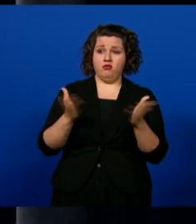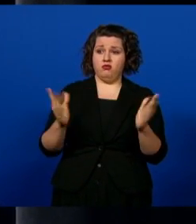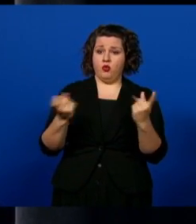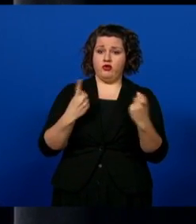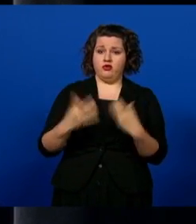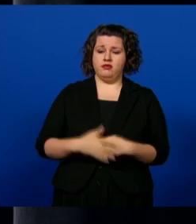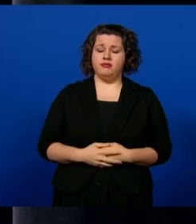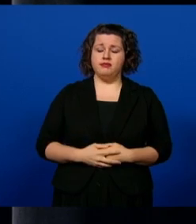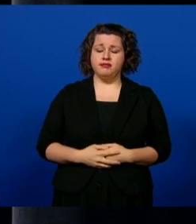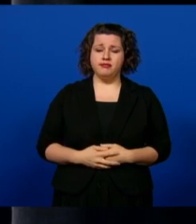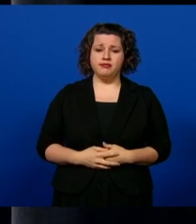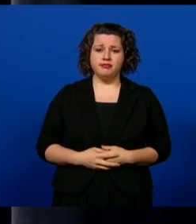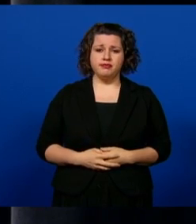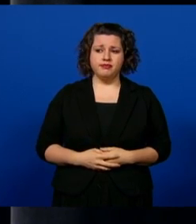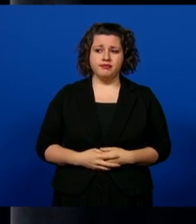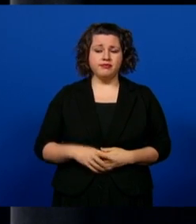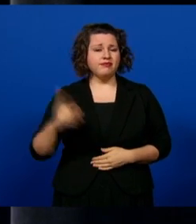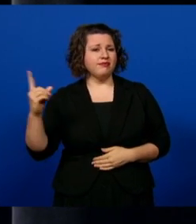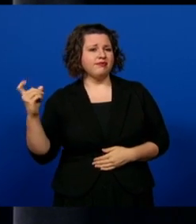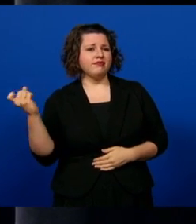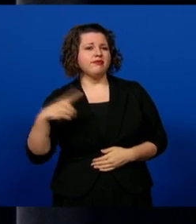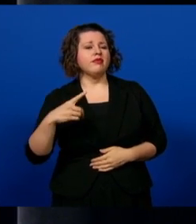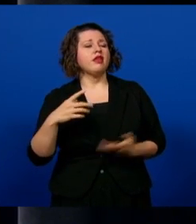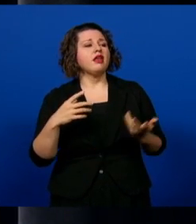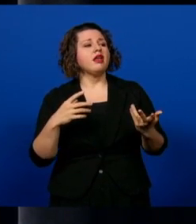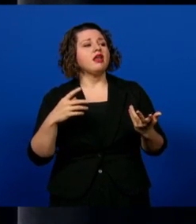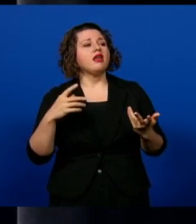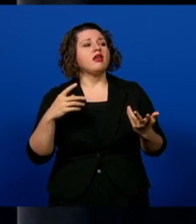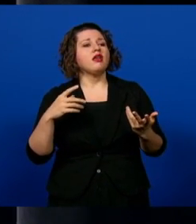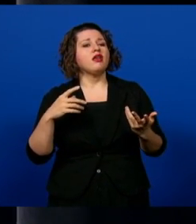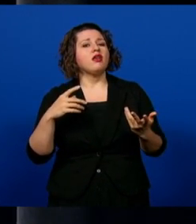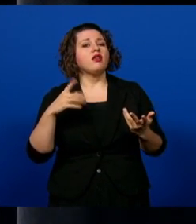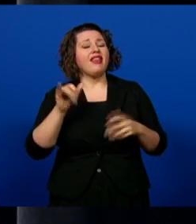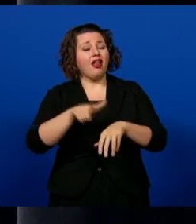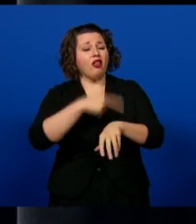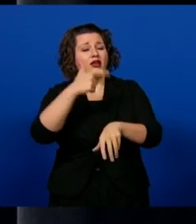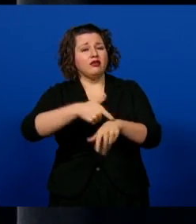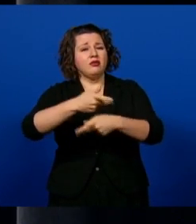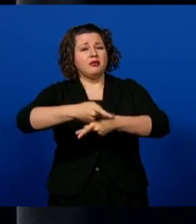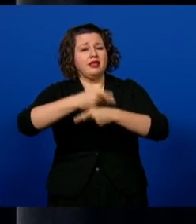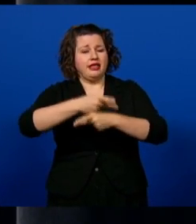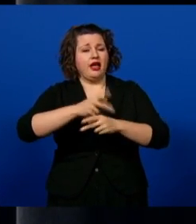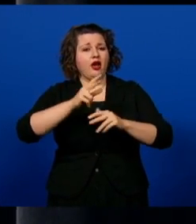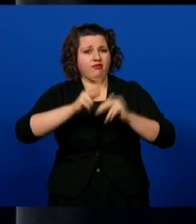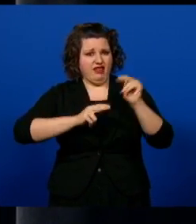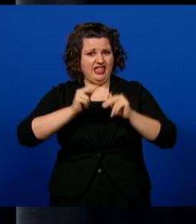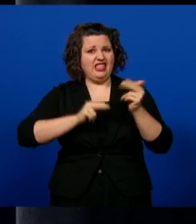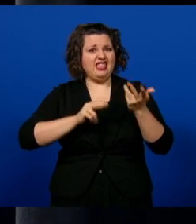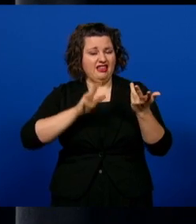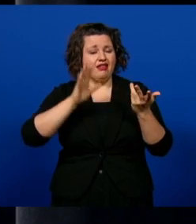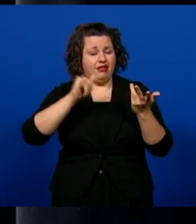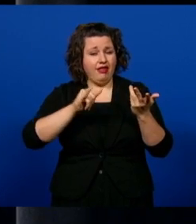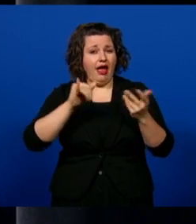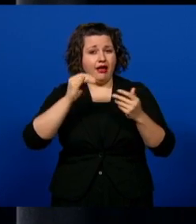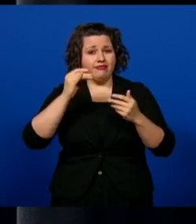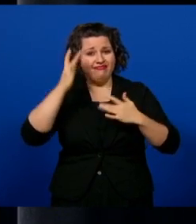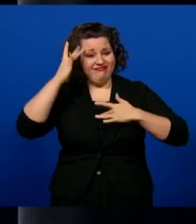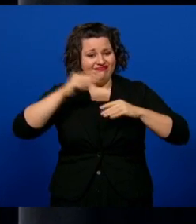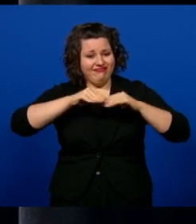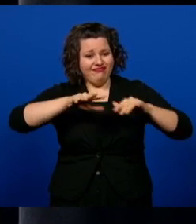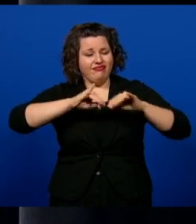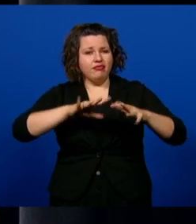questions. Governor, the number of outbreaks at long-term care facilities has been slowly increasing over the past few